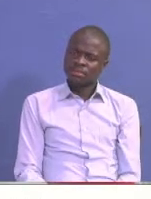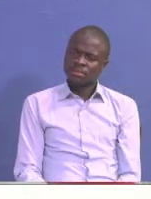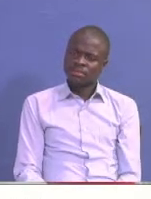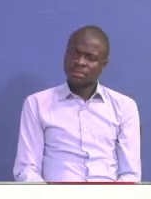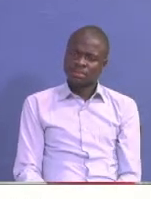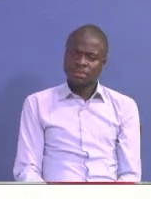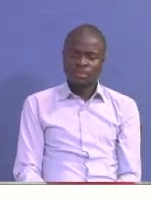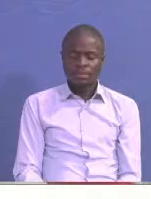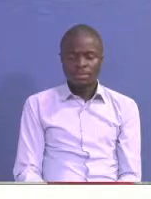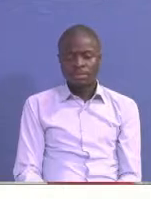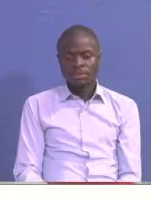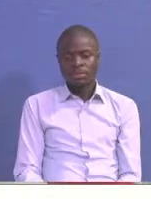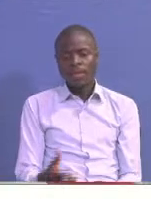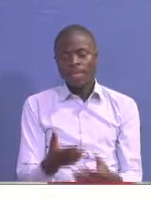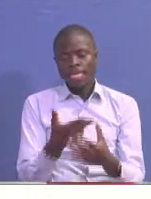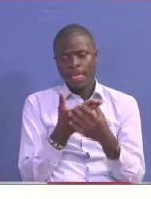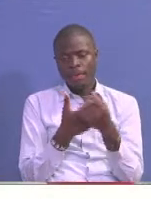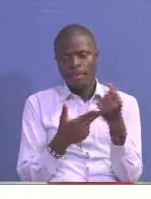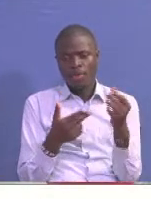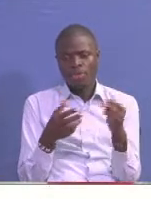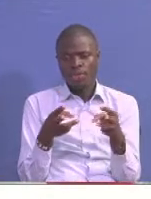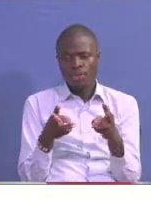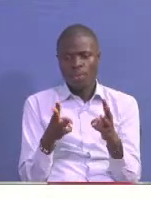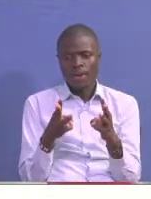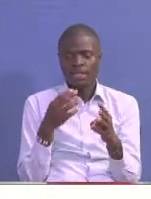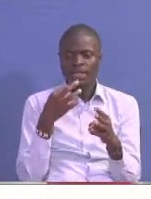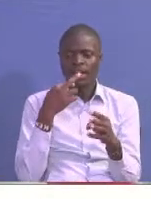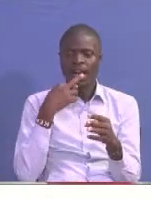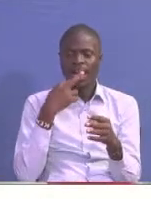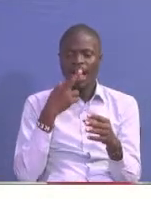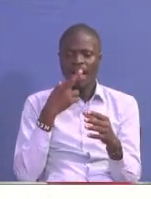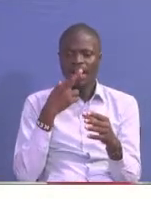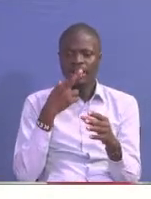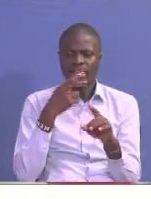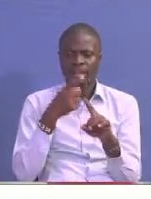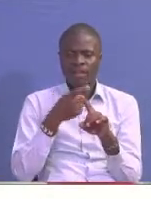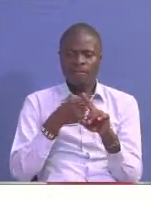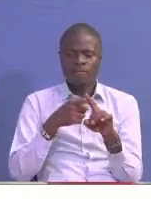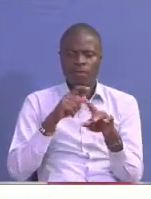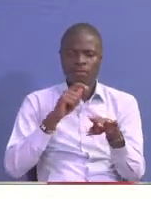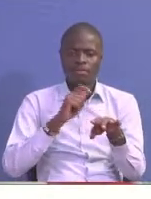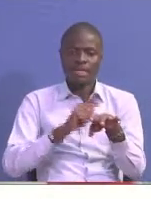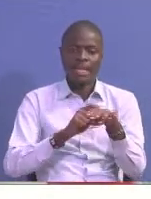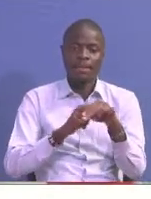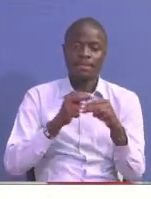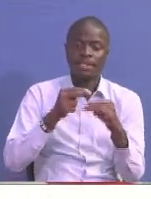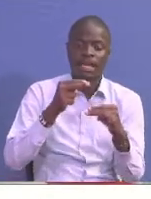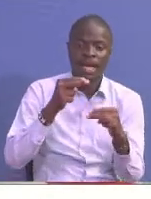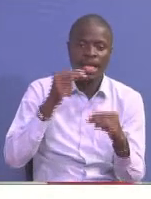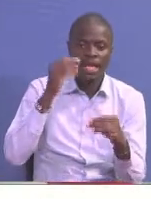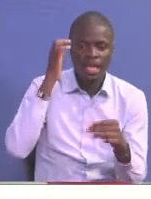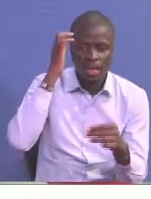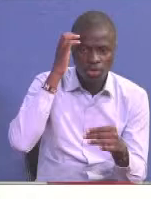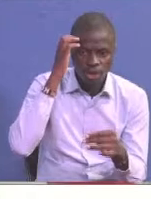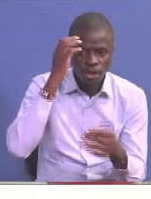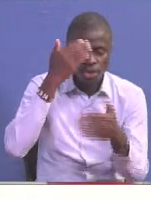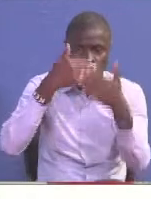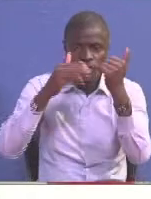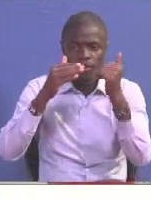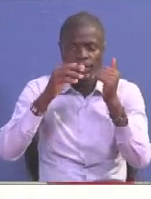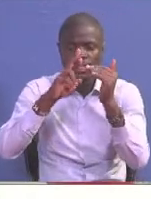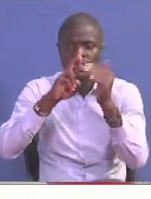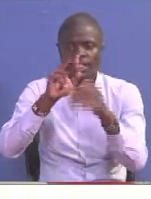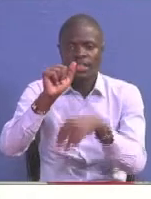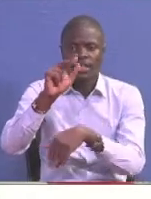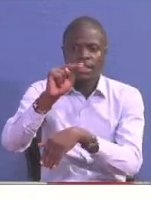Broad criteria for universities ranking according to Times Higher Education World University Rankings.